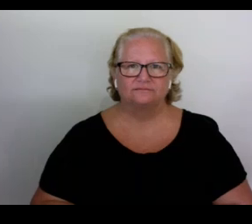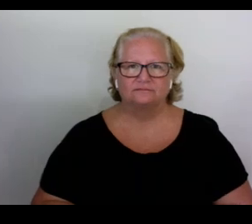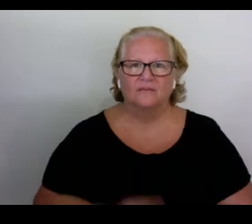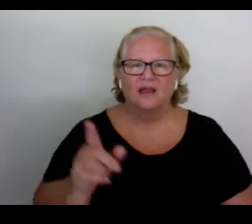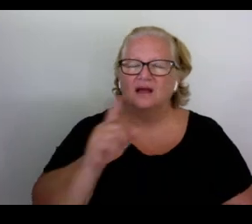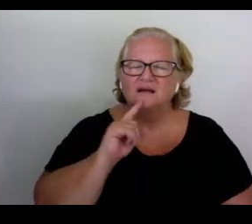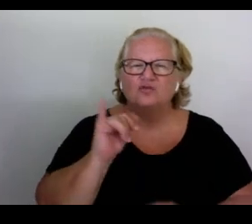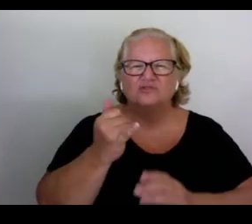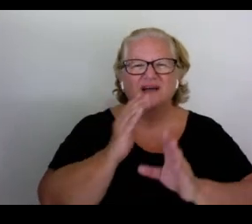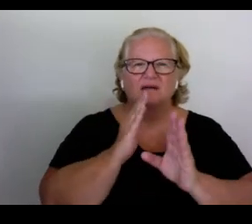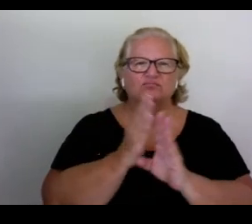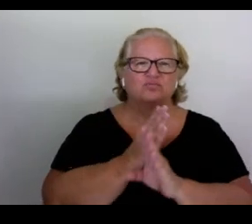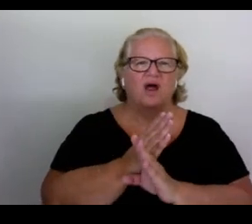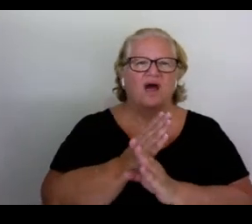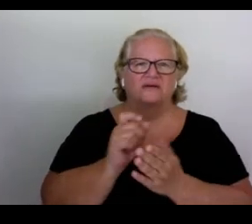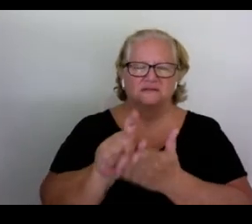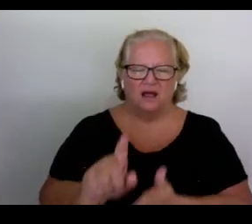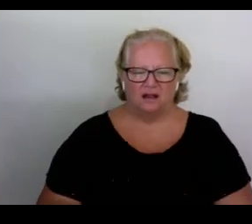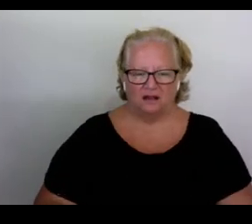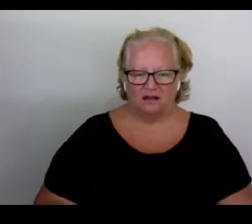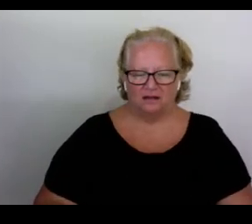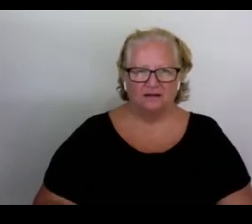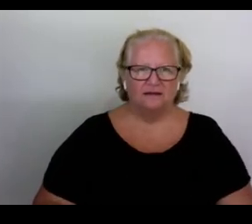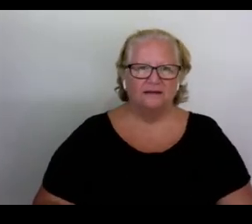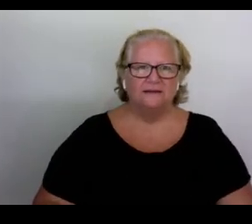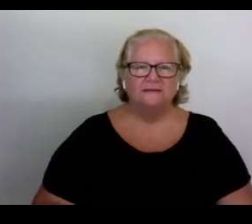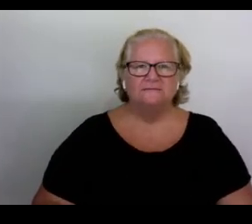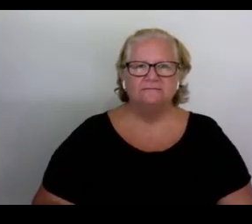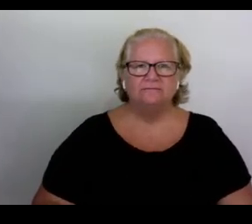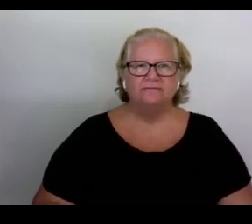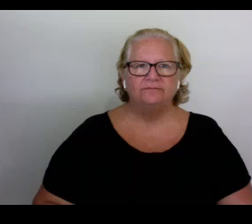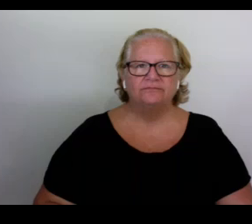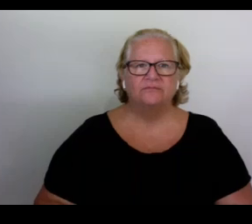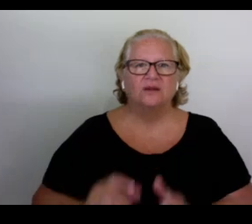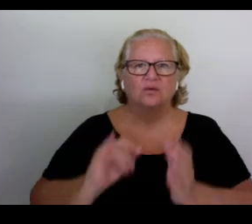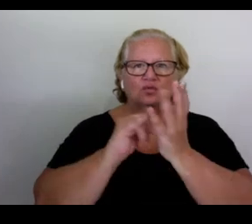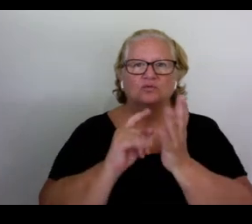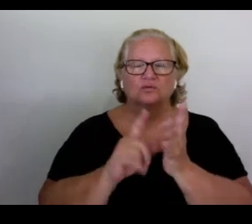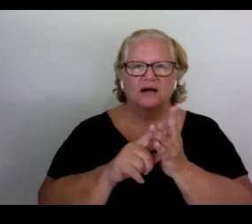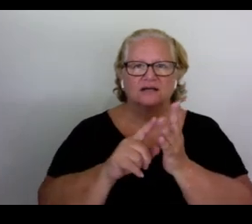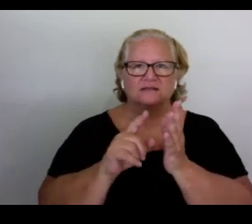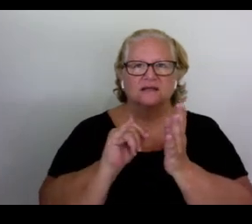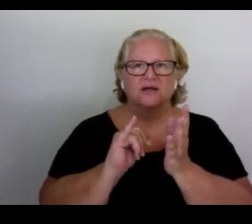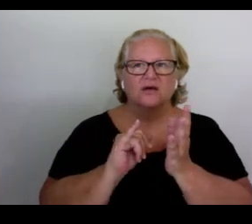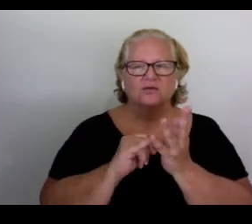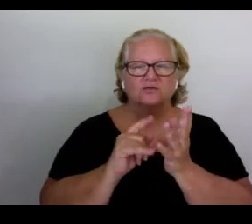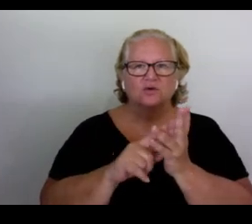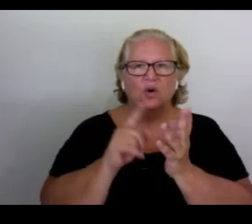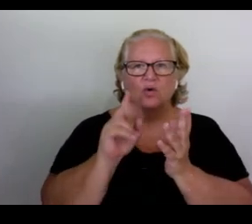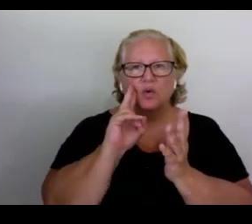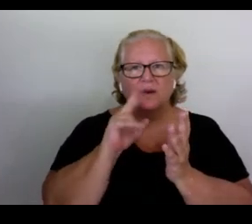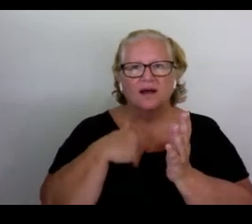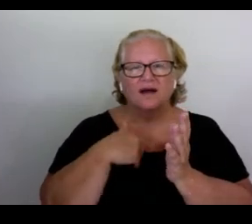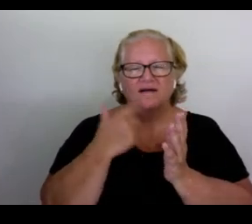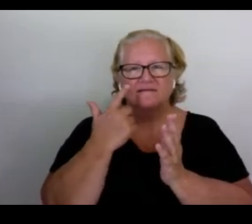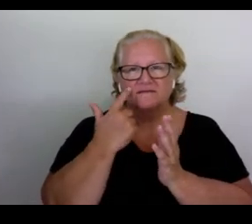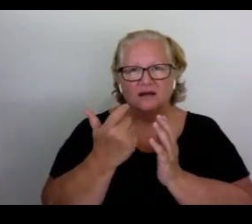so maybe that would be a... So the private sale, usually I find